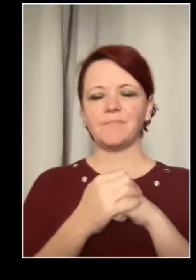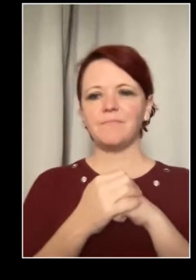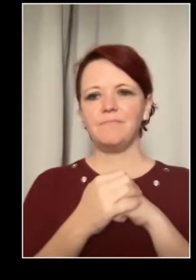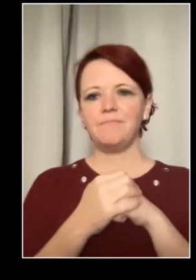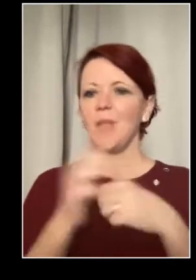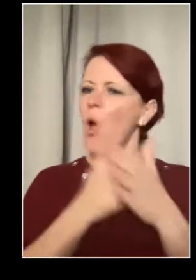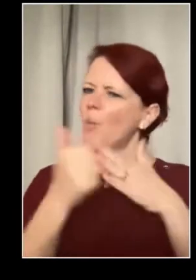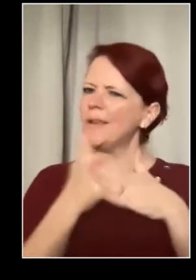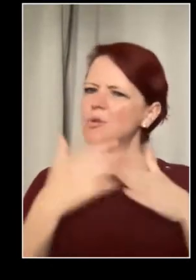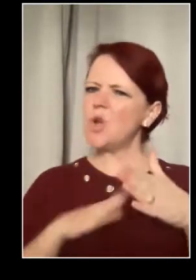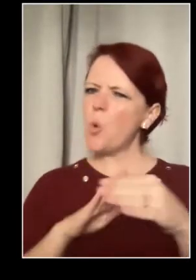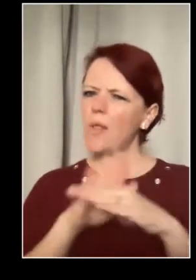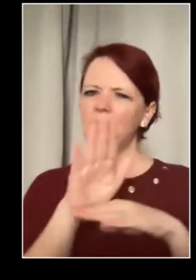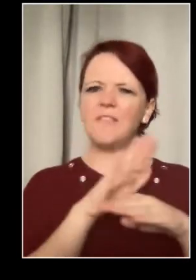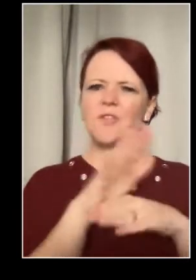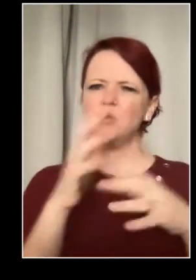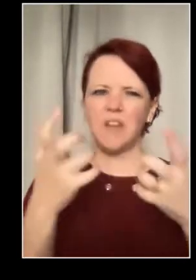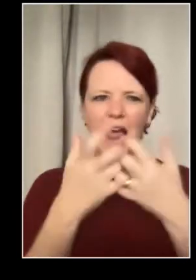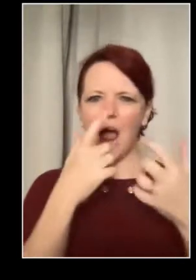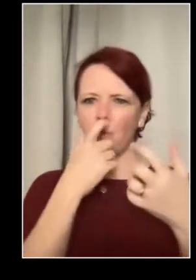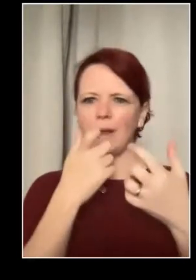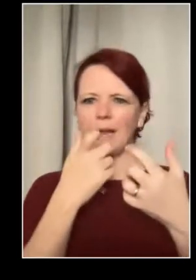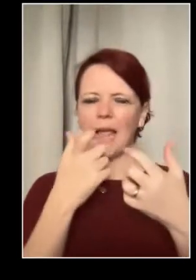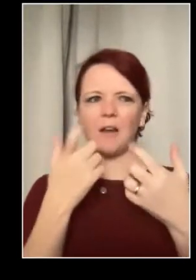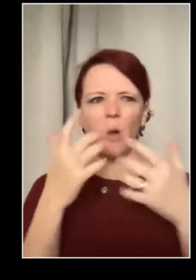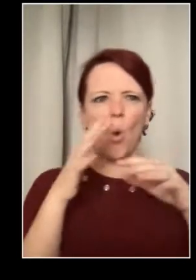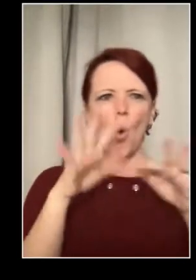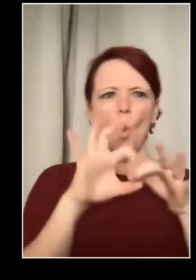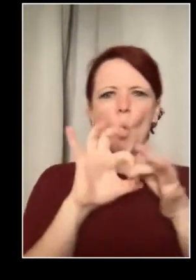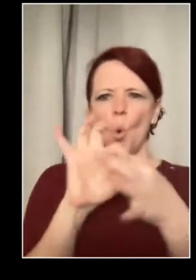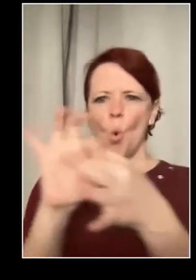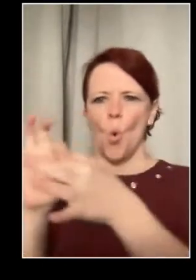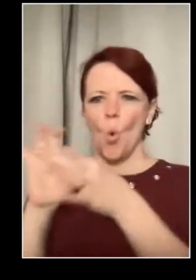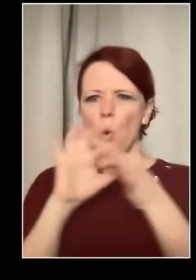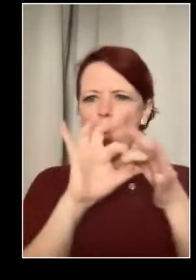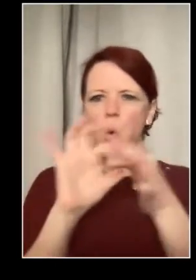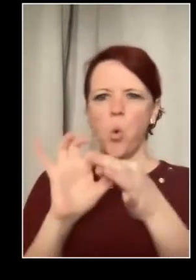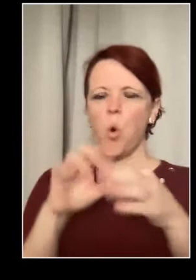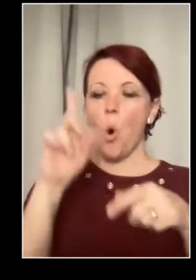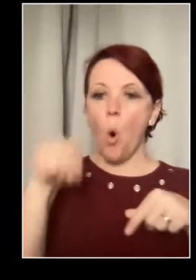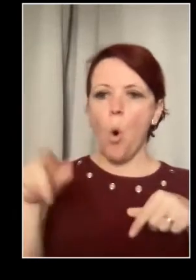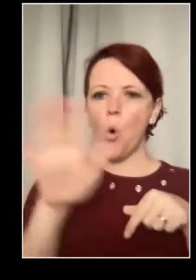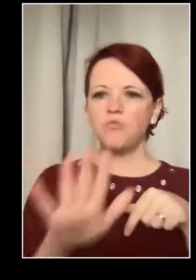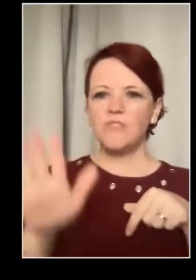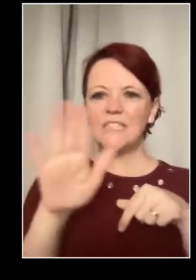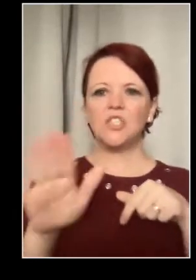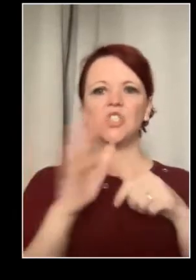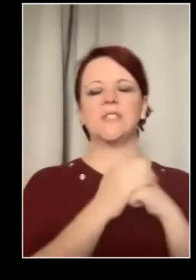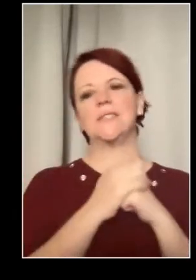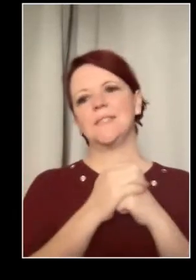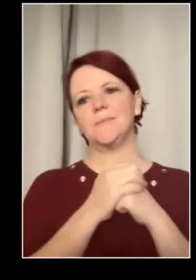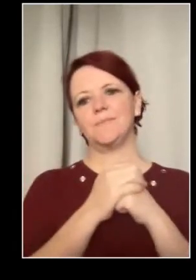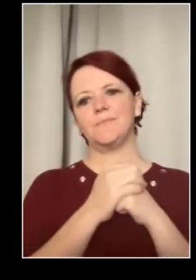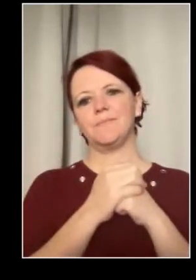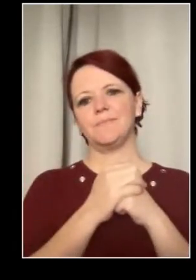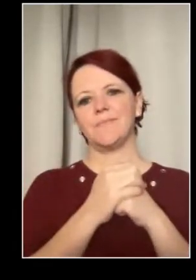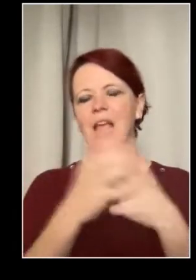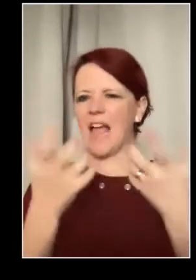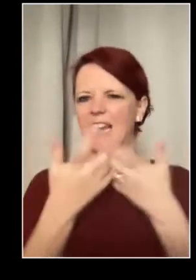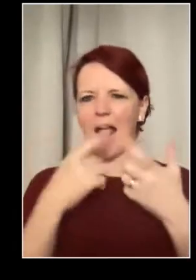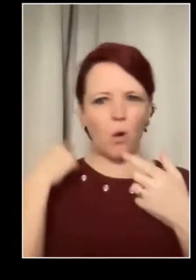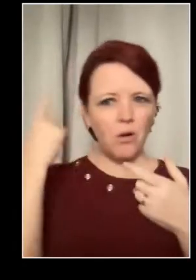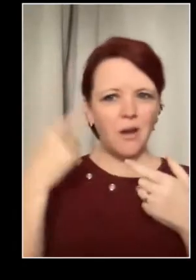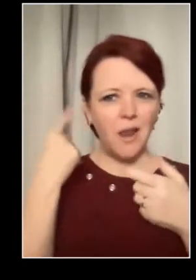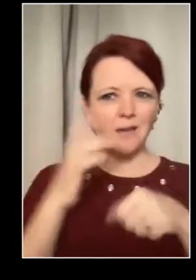in future and have agreed some key topics that we'd like to explore, things such as sustainability and how London apprentices can help